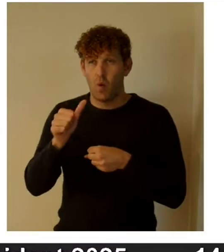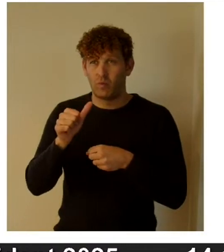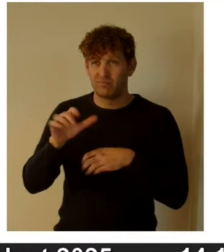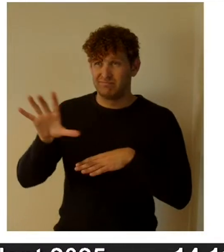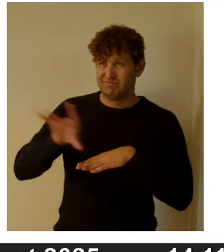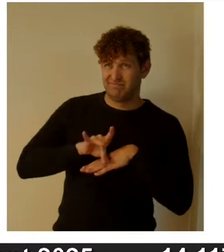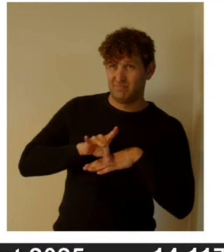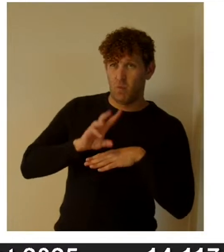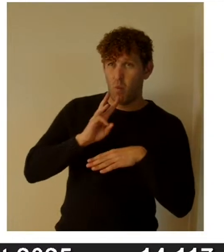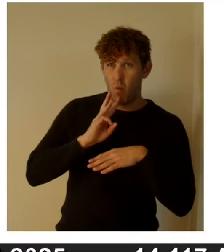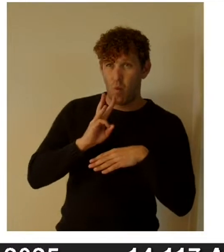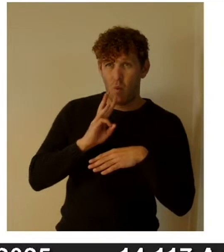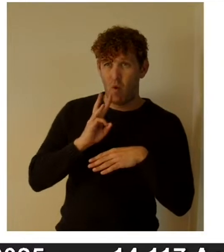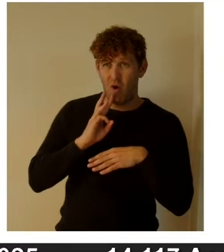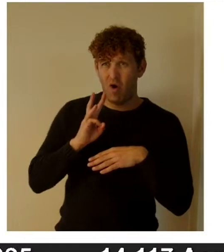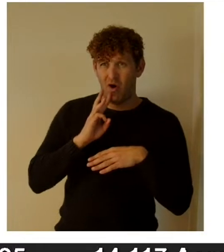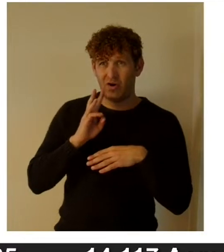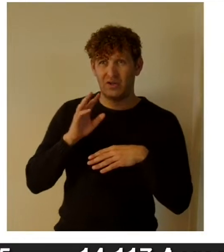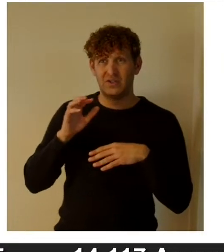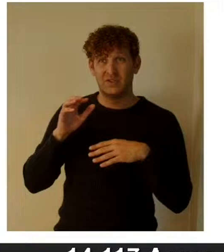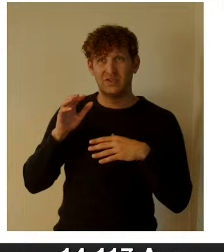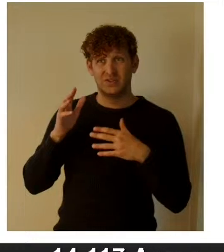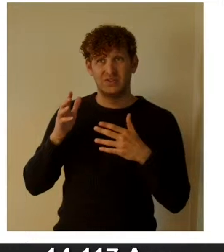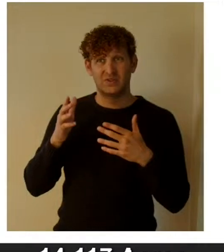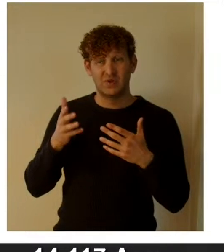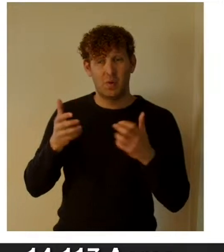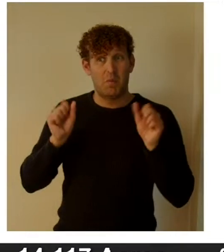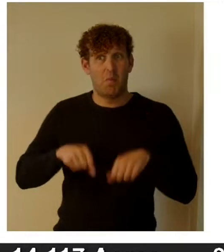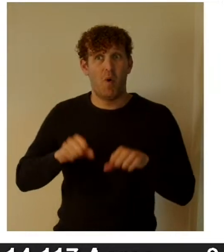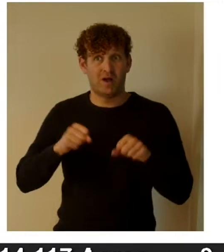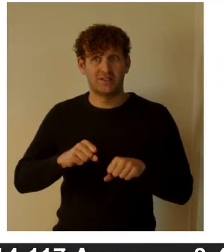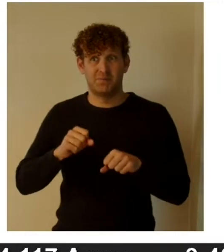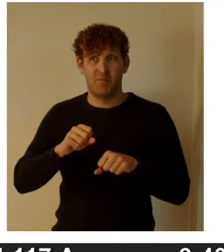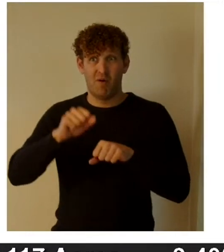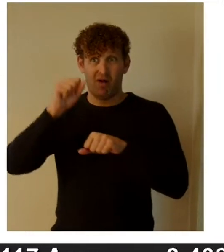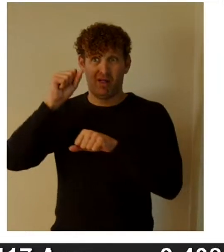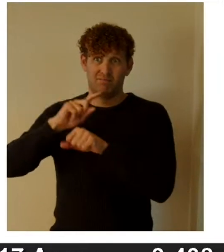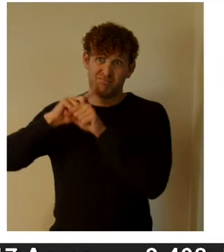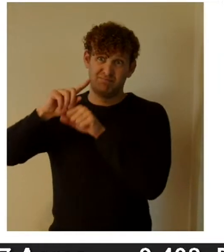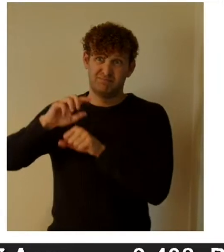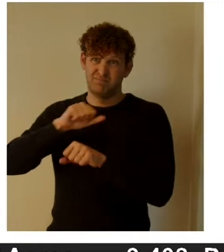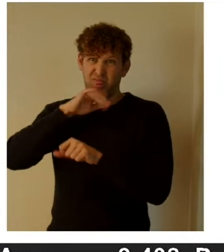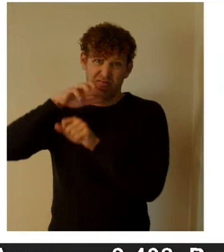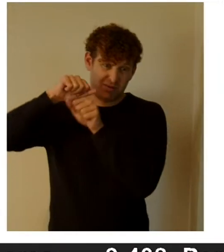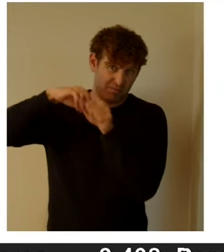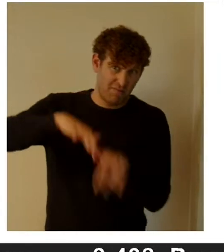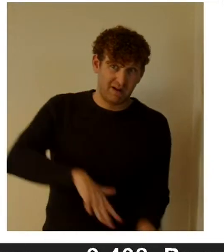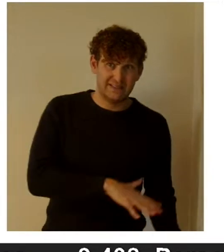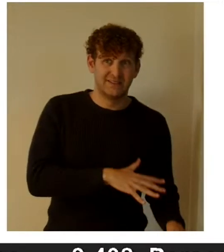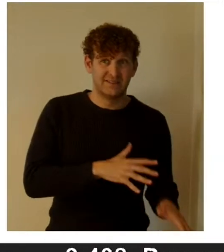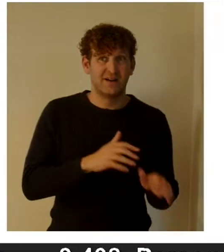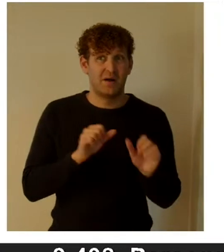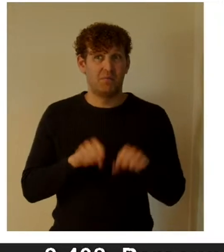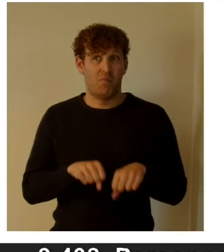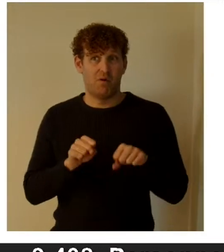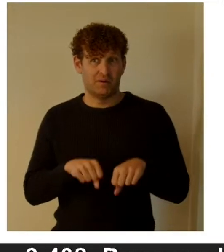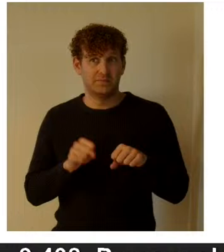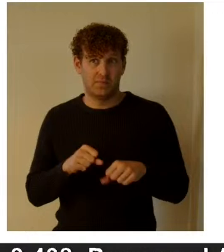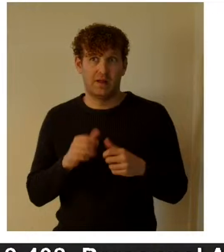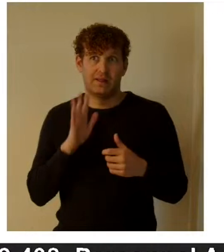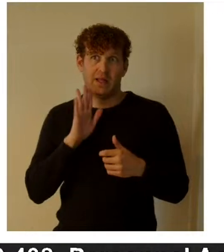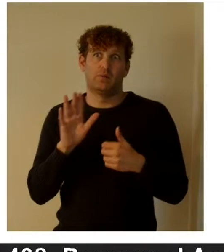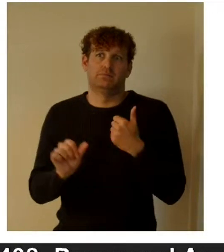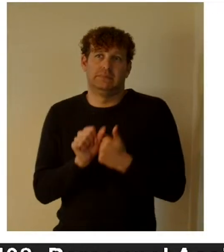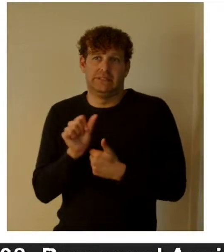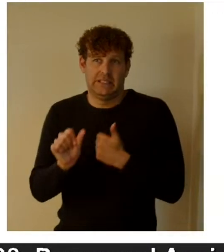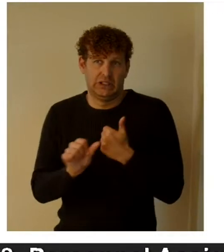flows, which can be extremely damaging and can travel through the community and create future hazards for those that have been left behind. So what I'm